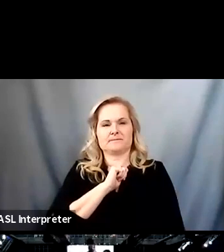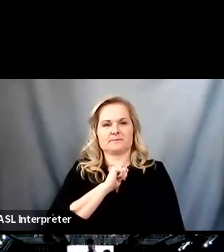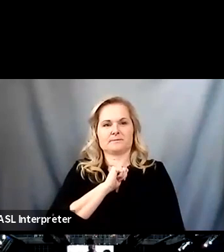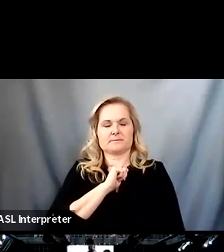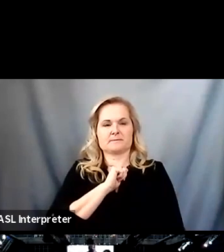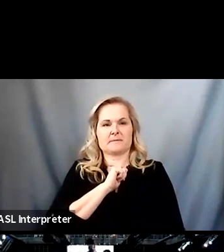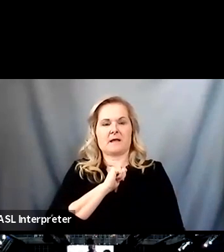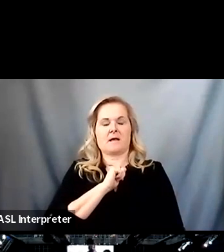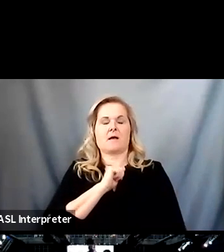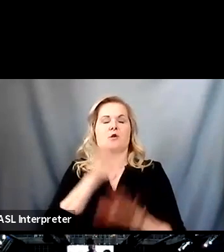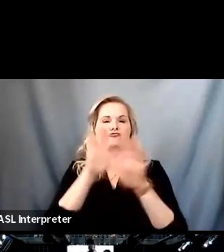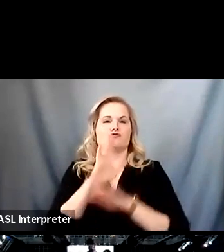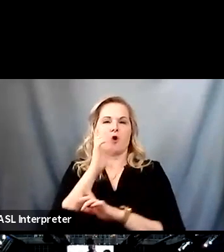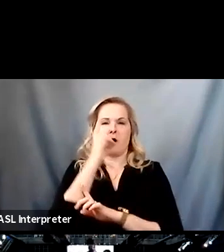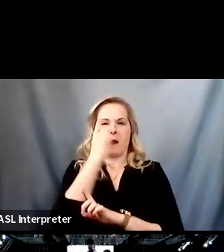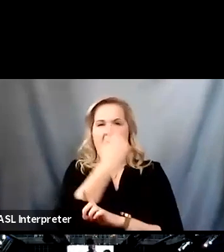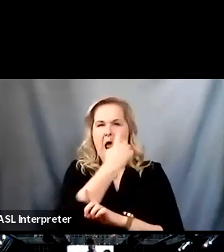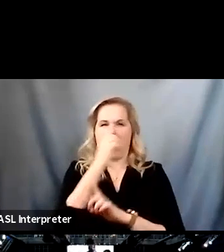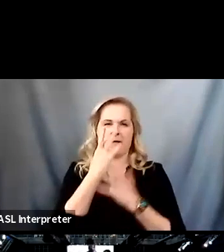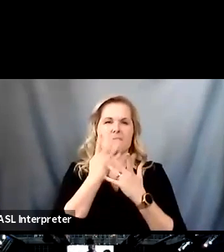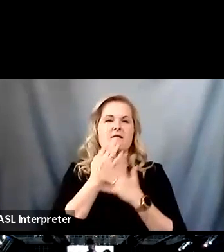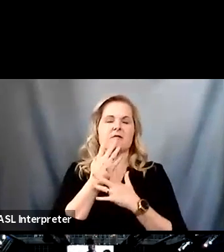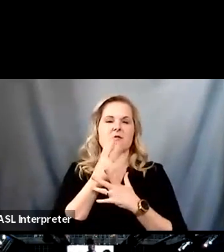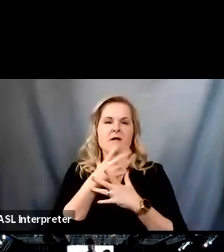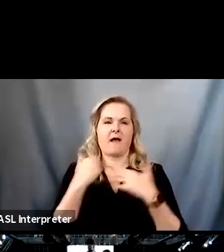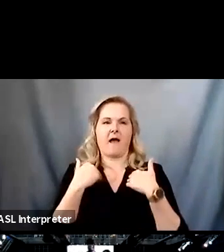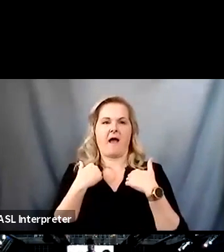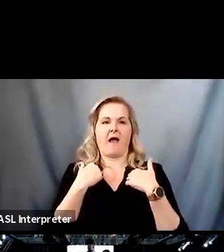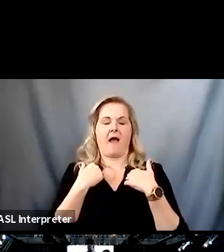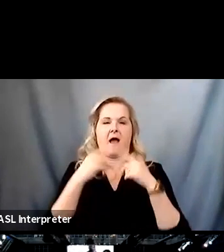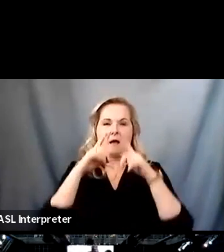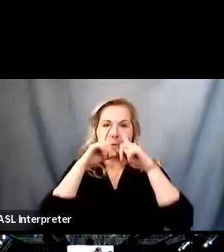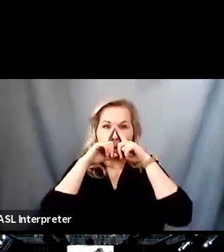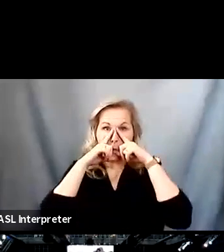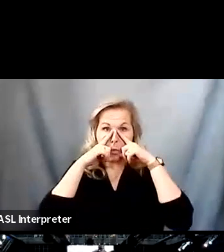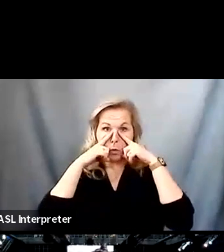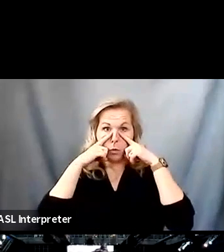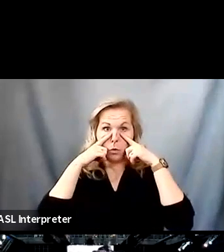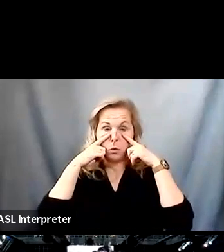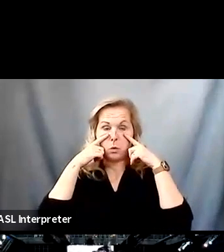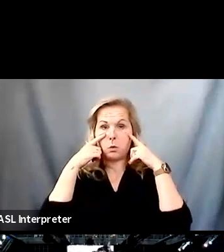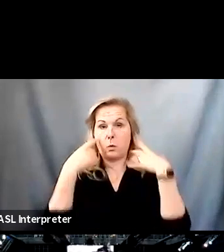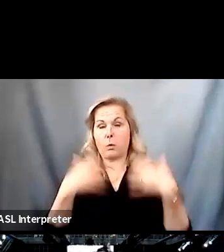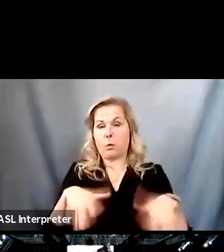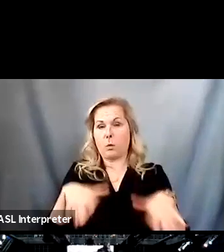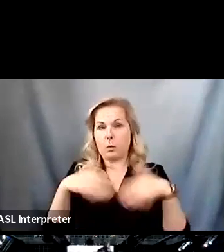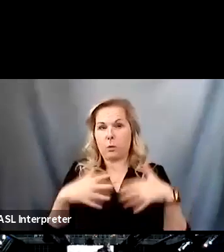I have dark eyes. I have dark circles under my eyes. I'm wearing